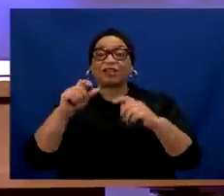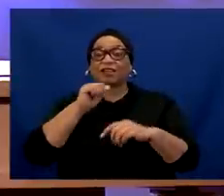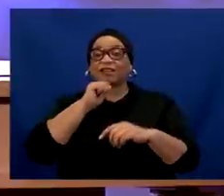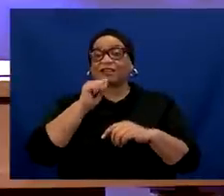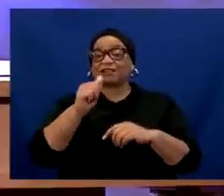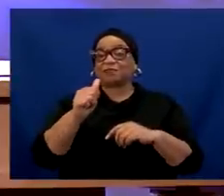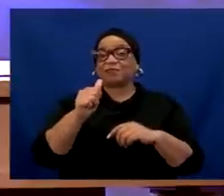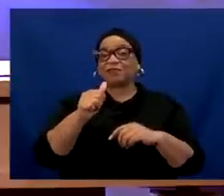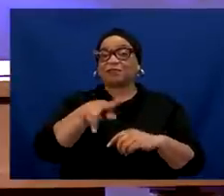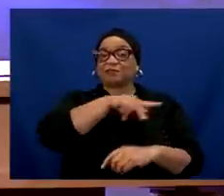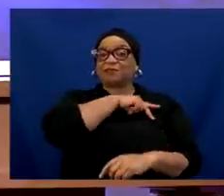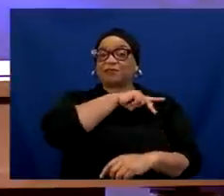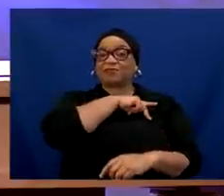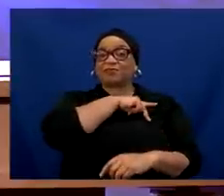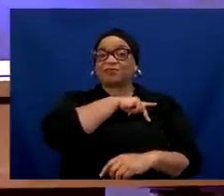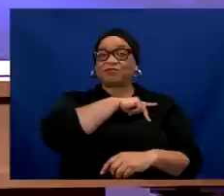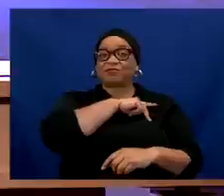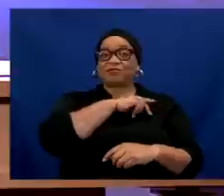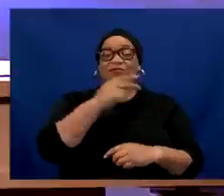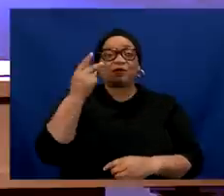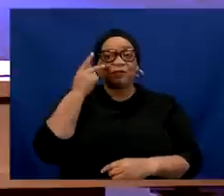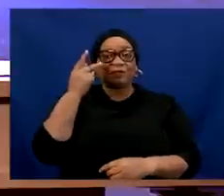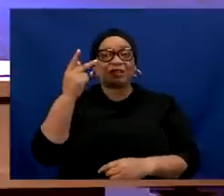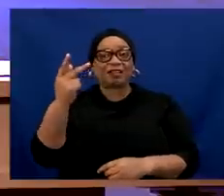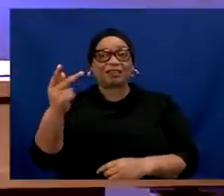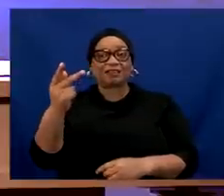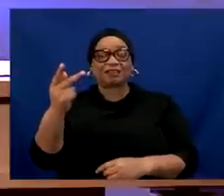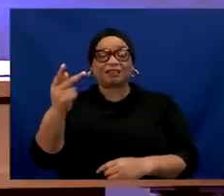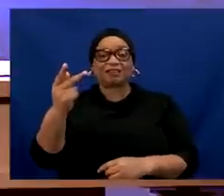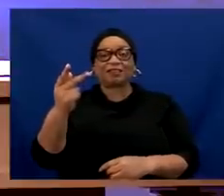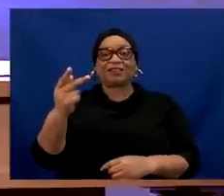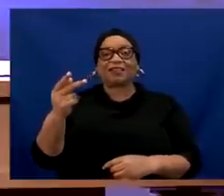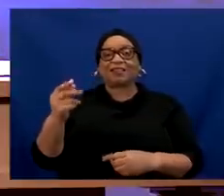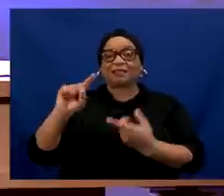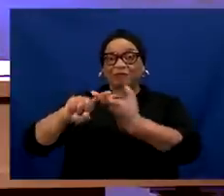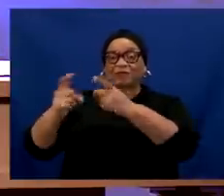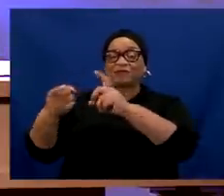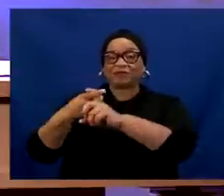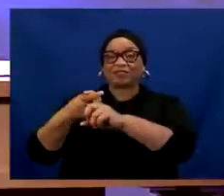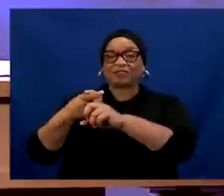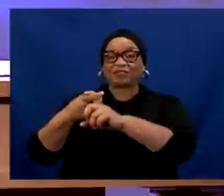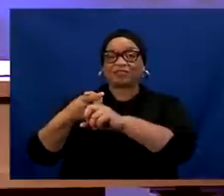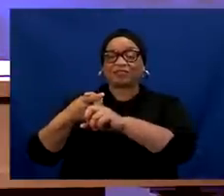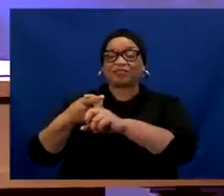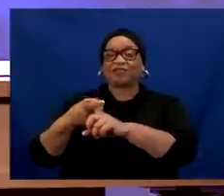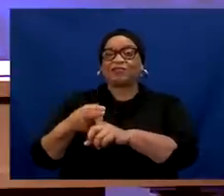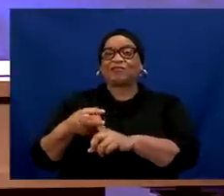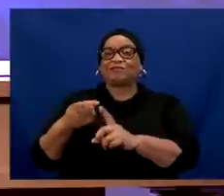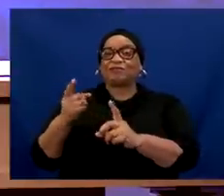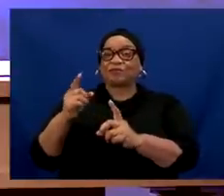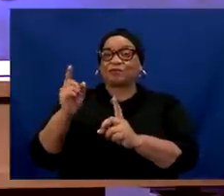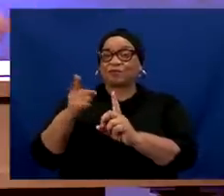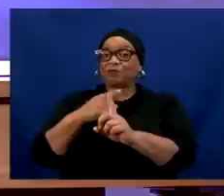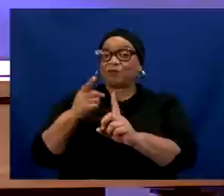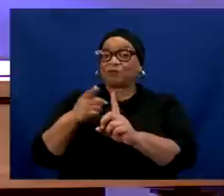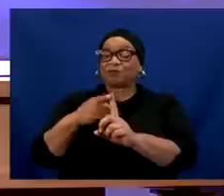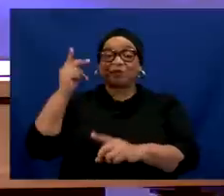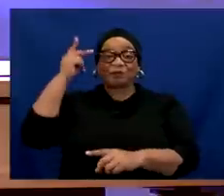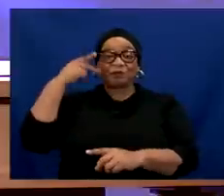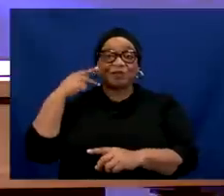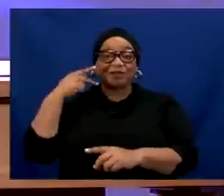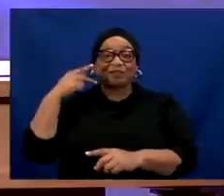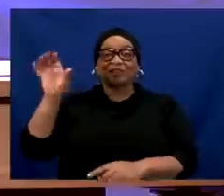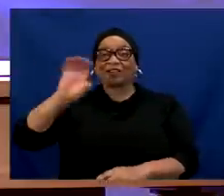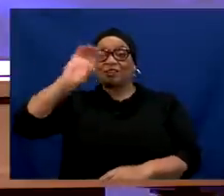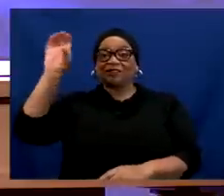to go. Time is out. But as I look at my friend and myself, both of us coming from single-parent households, south side of